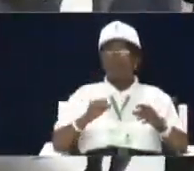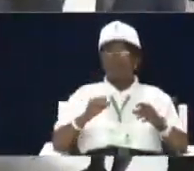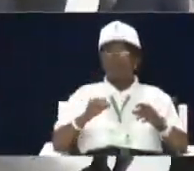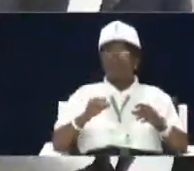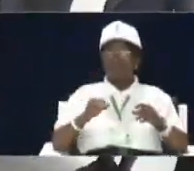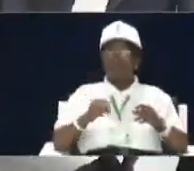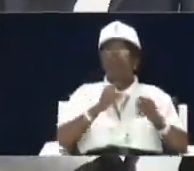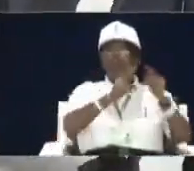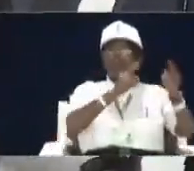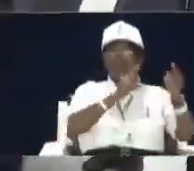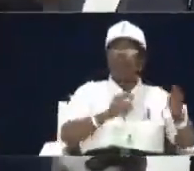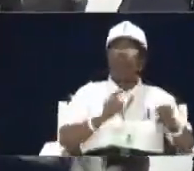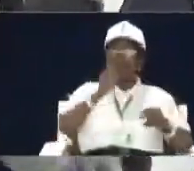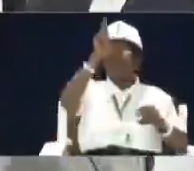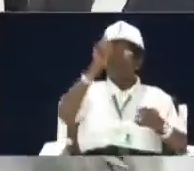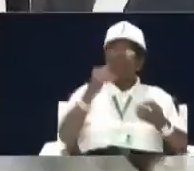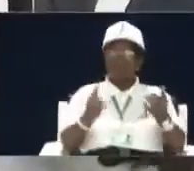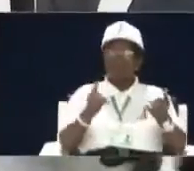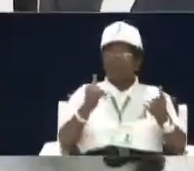Hurry up.